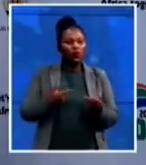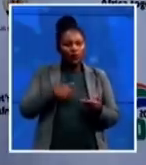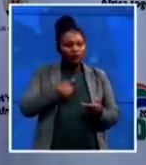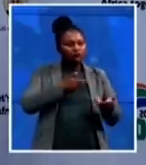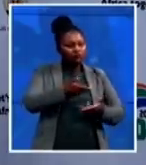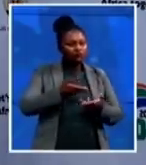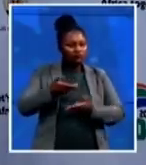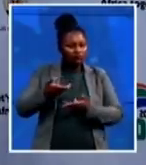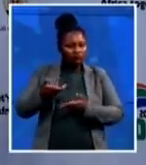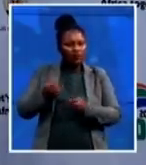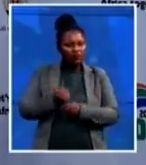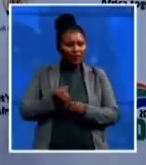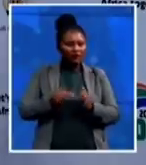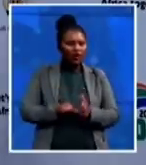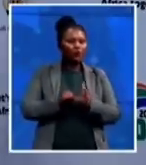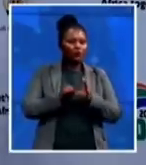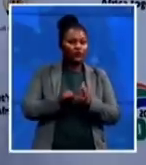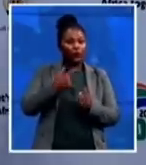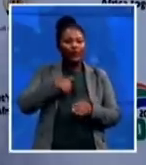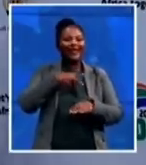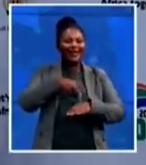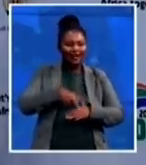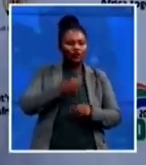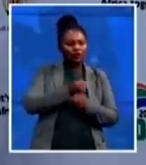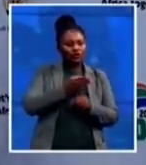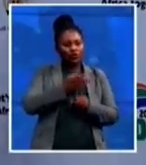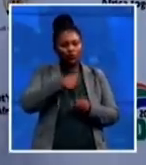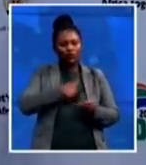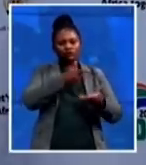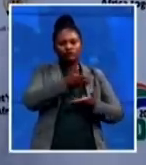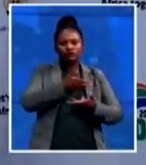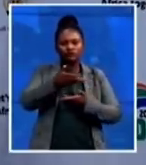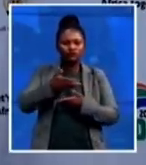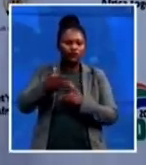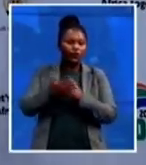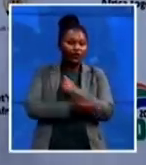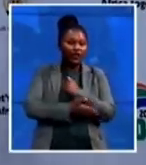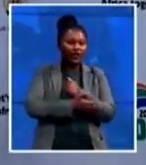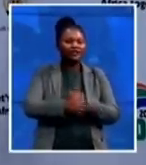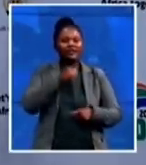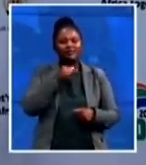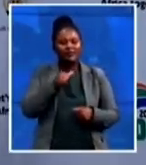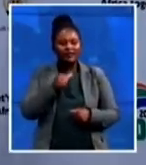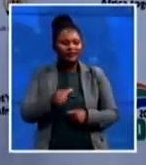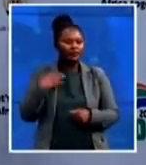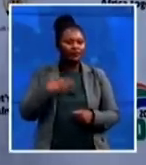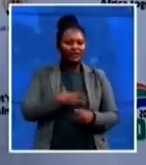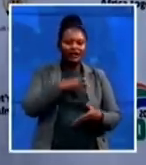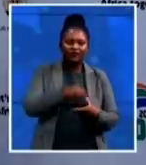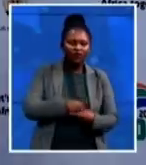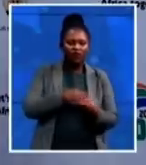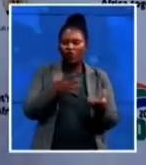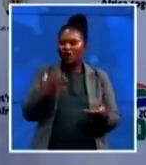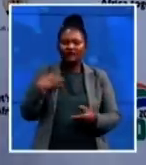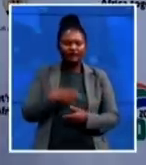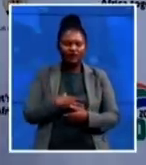us. So whether then the president is participating or not is a matter we need to follow up.